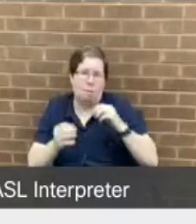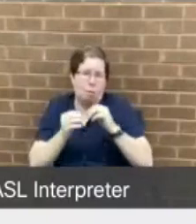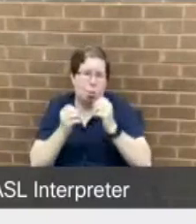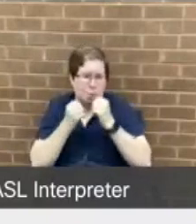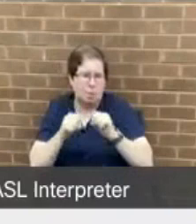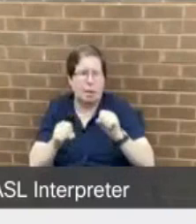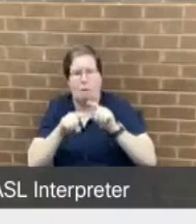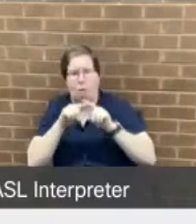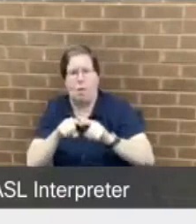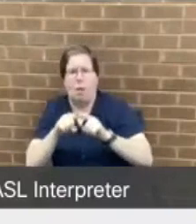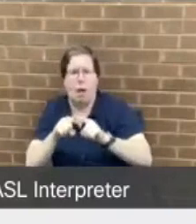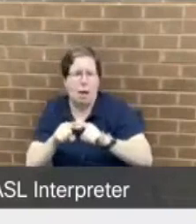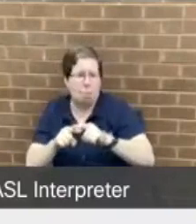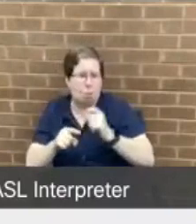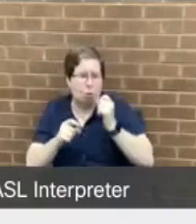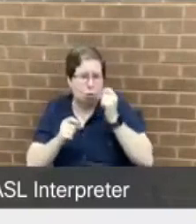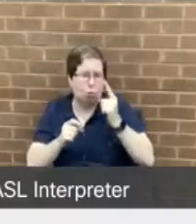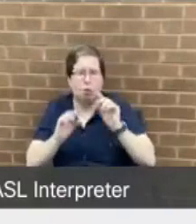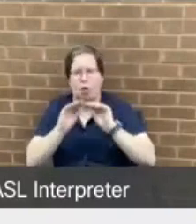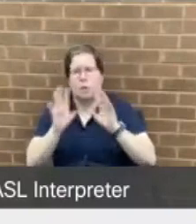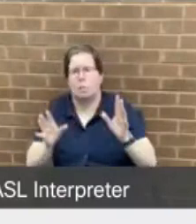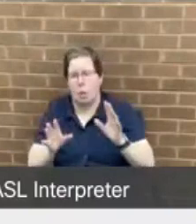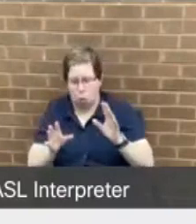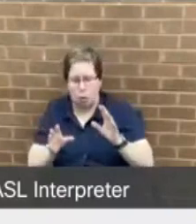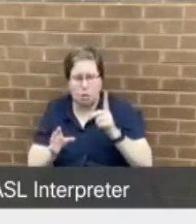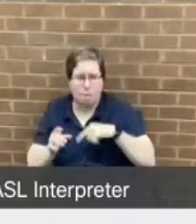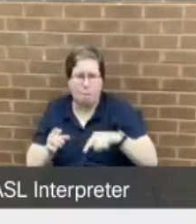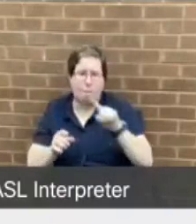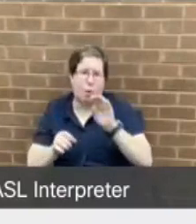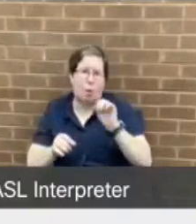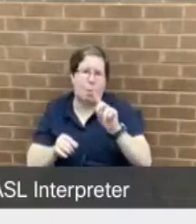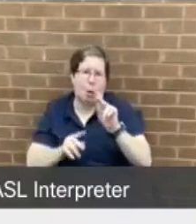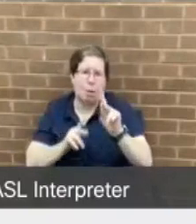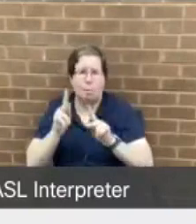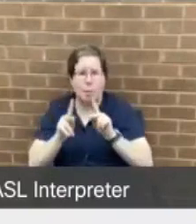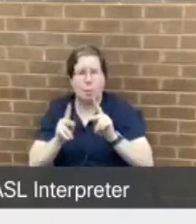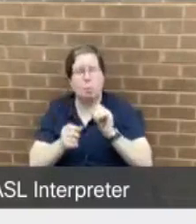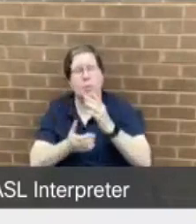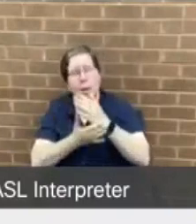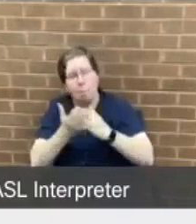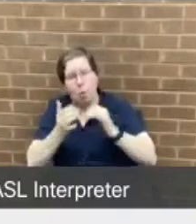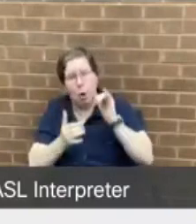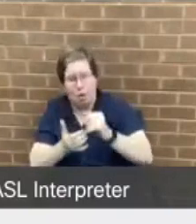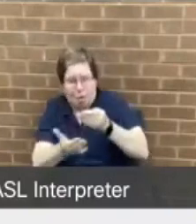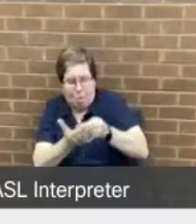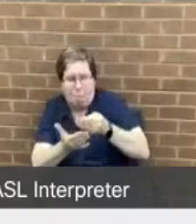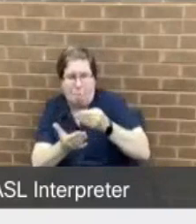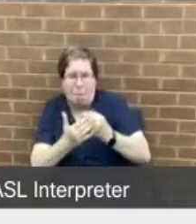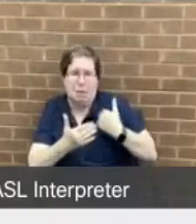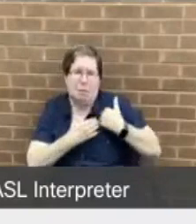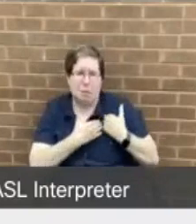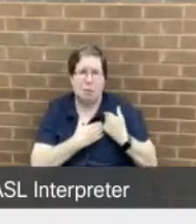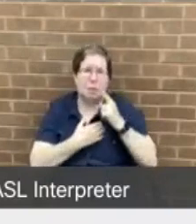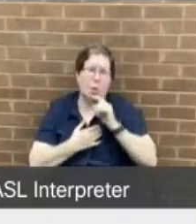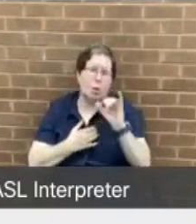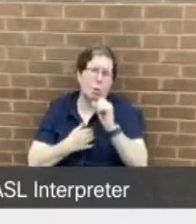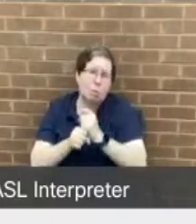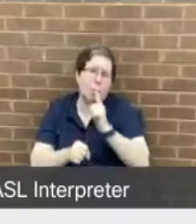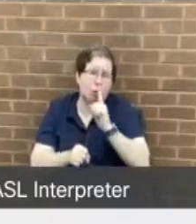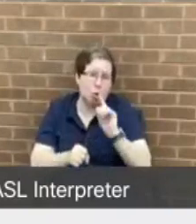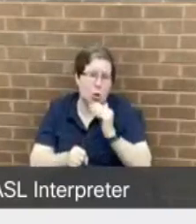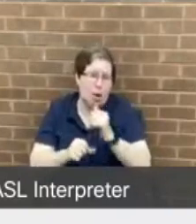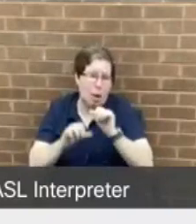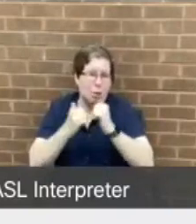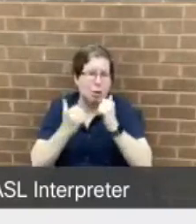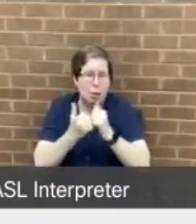reliable, transparent system for our Marylanders. So part of that fiscal responsibility is ensuring our agency is using our